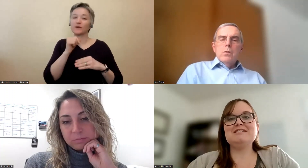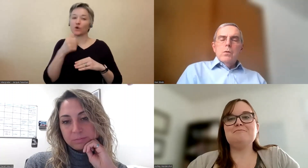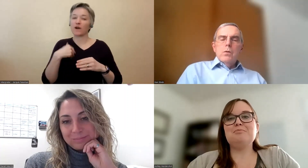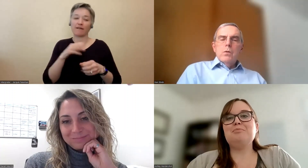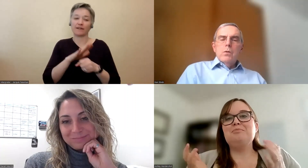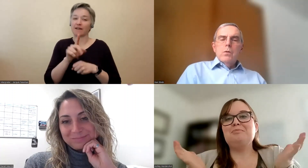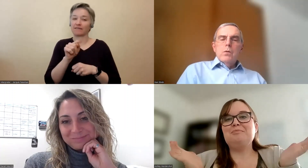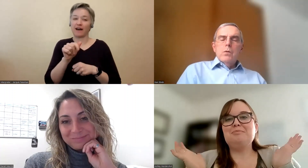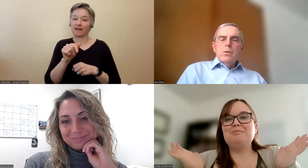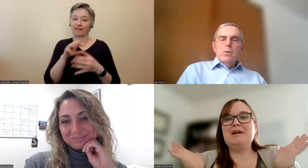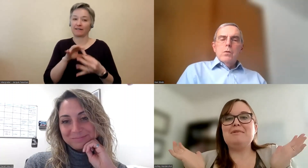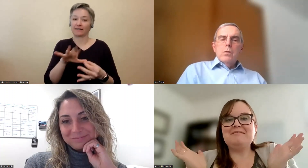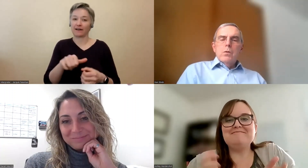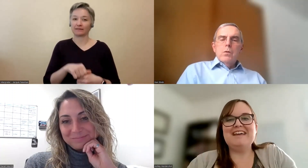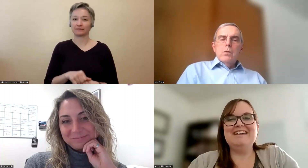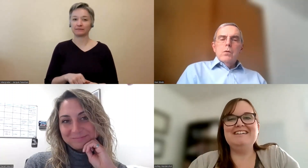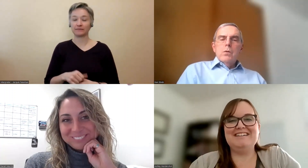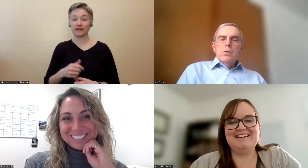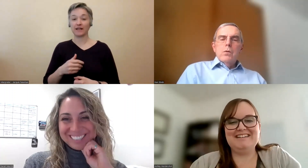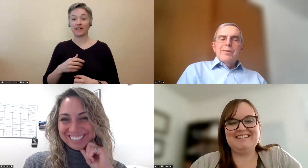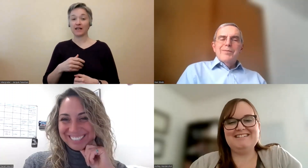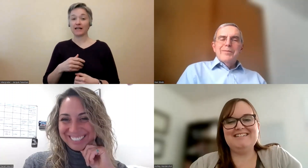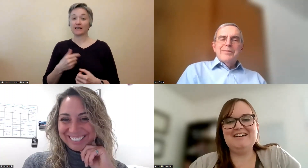answer is maybe.